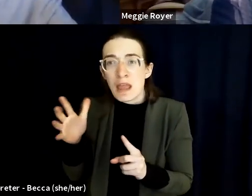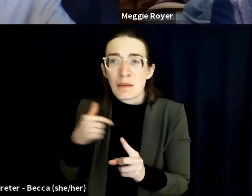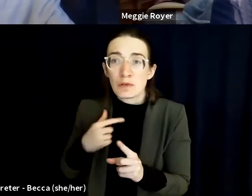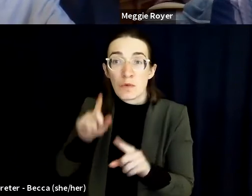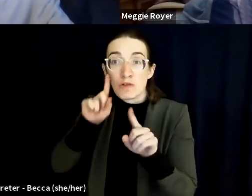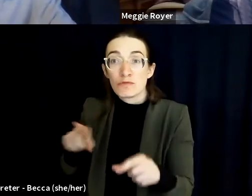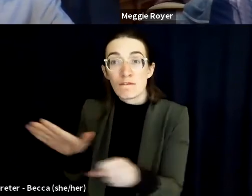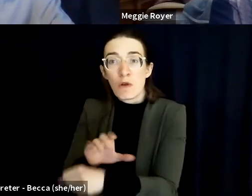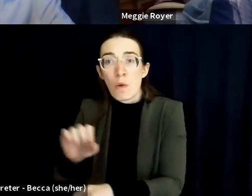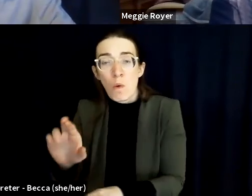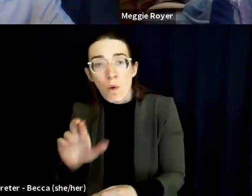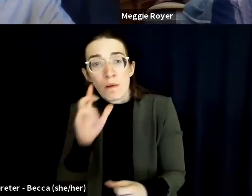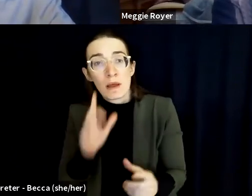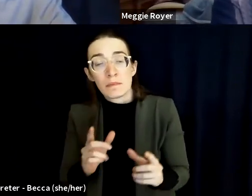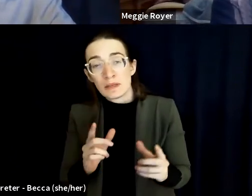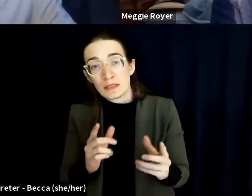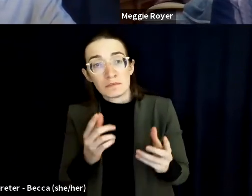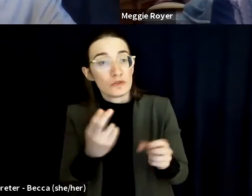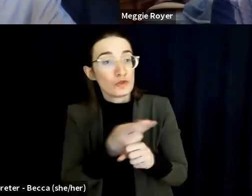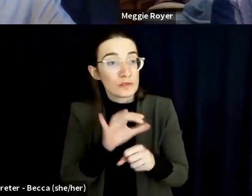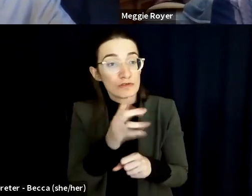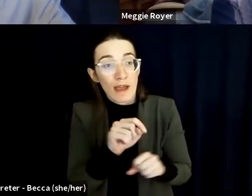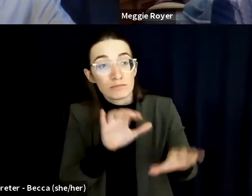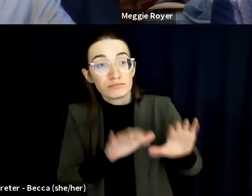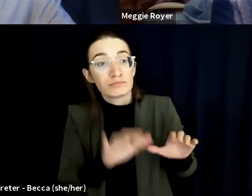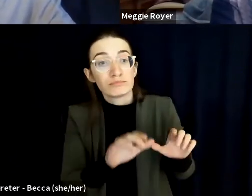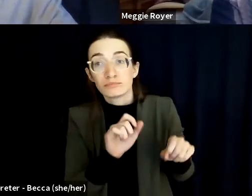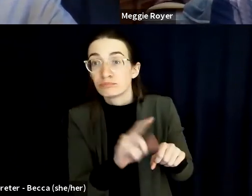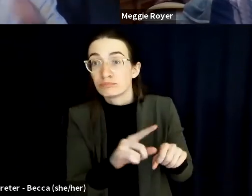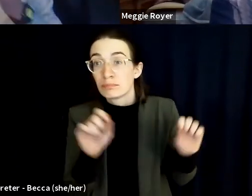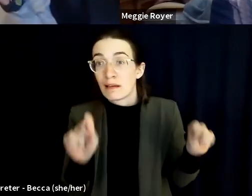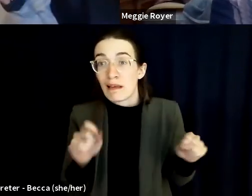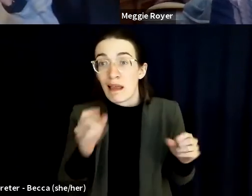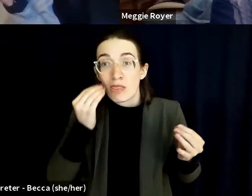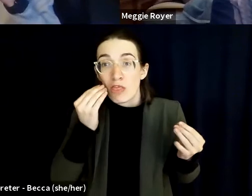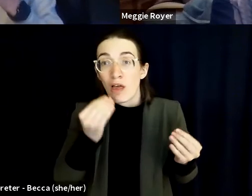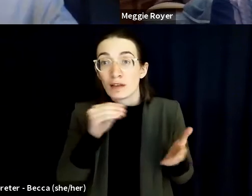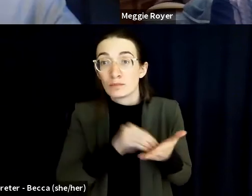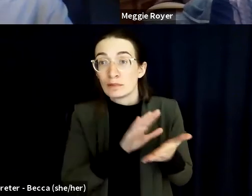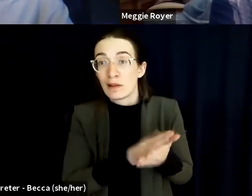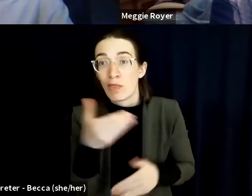just send your thoughts about this topic in the chat, we absolutely encourage you to do that too.